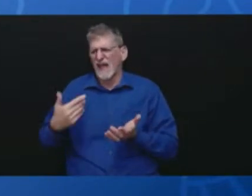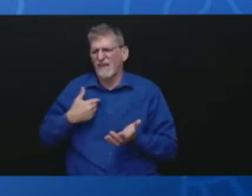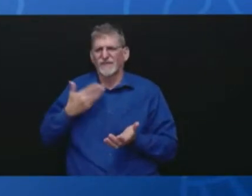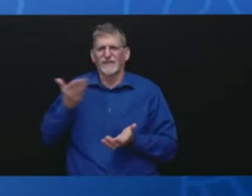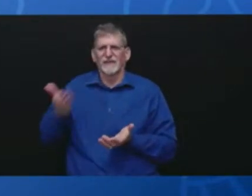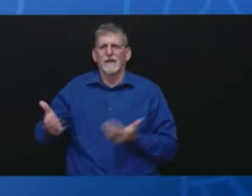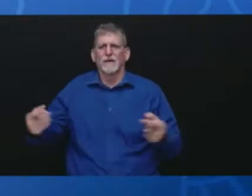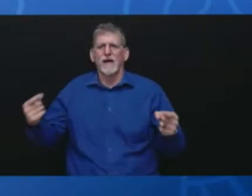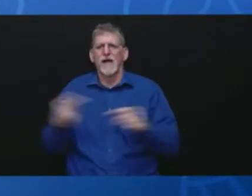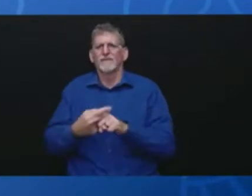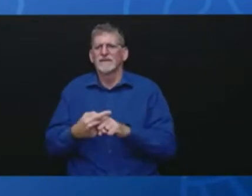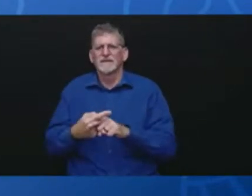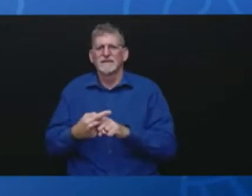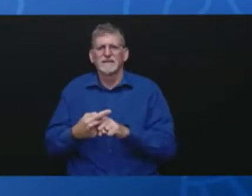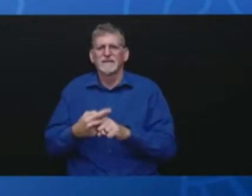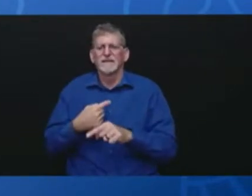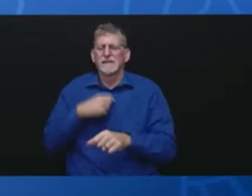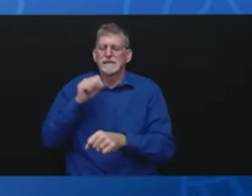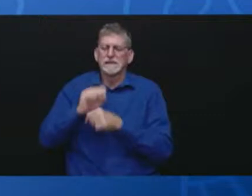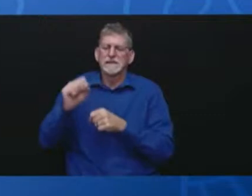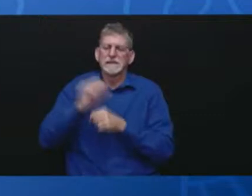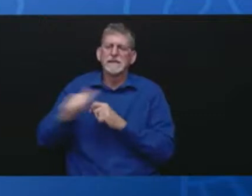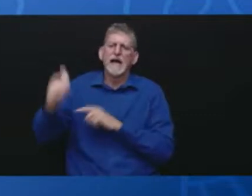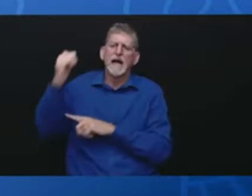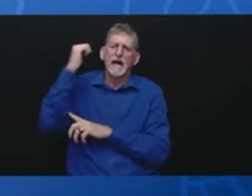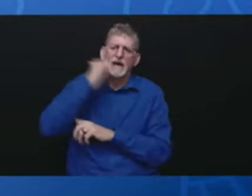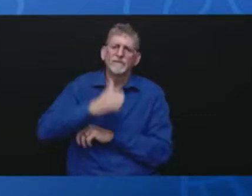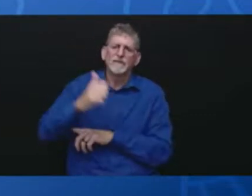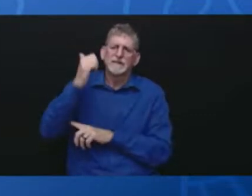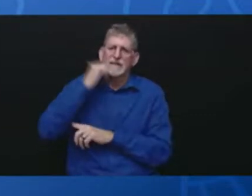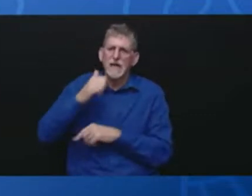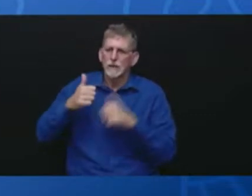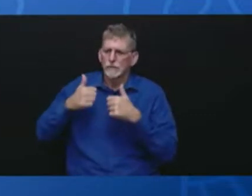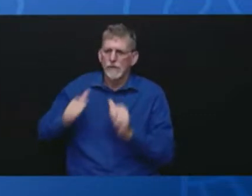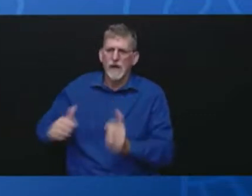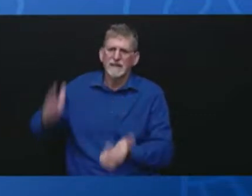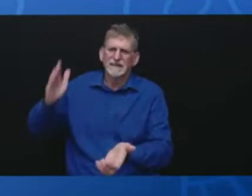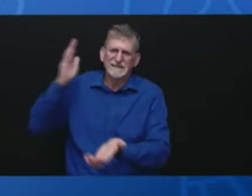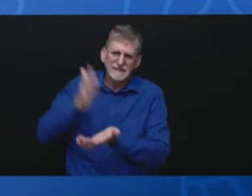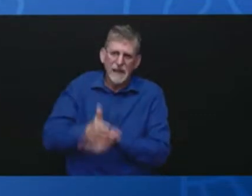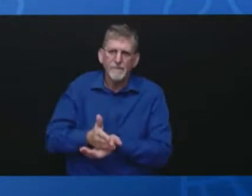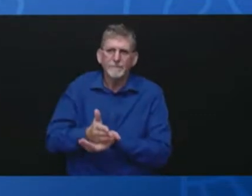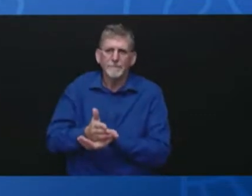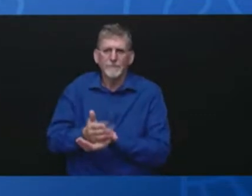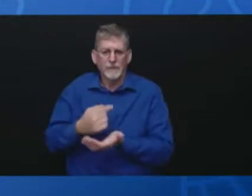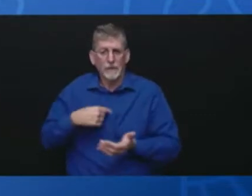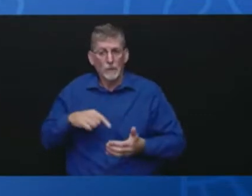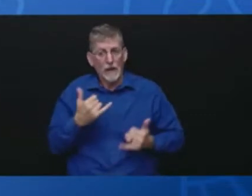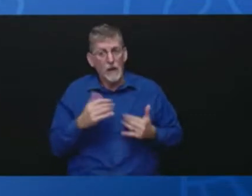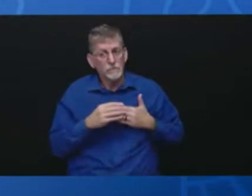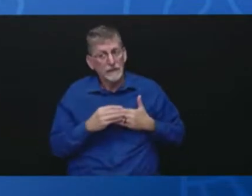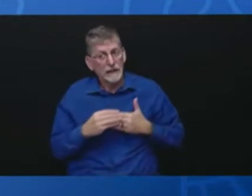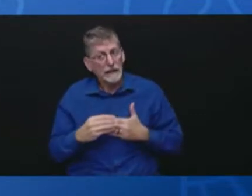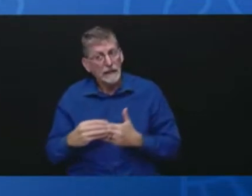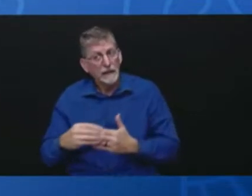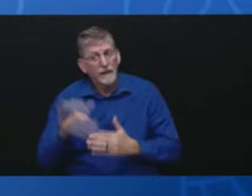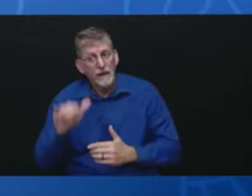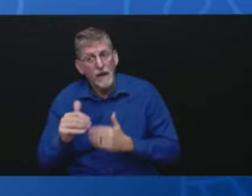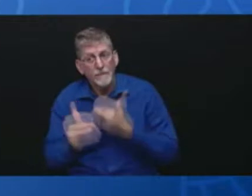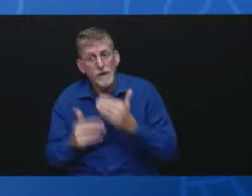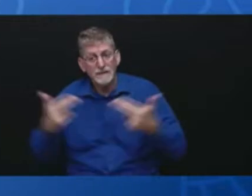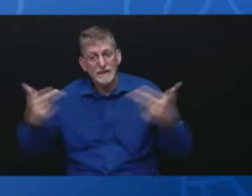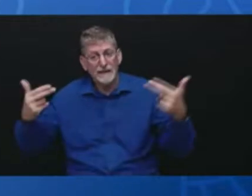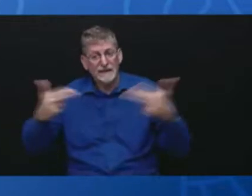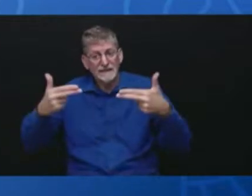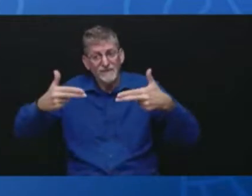every day to stop, and we have been the lead in the ceasefire aspects. We've been the lead